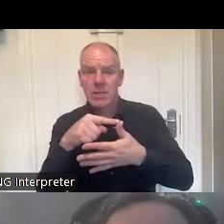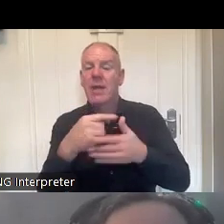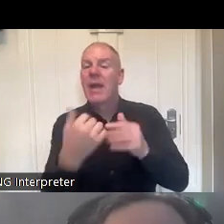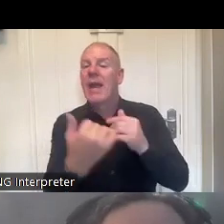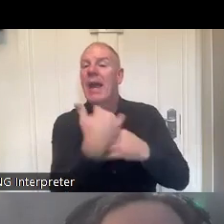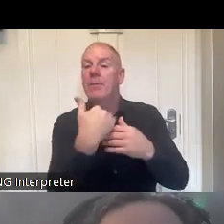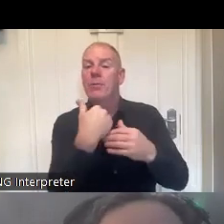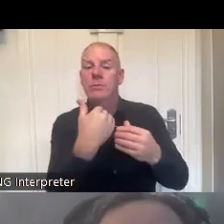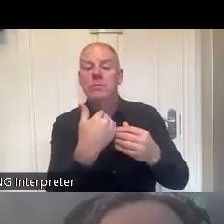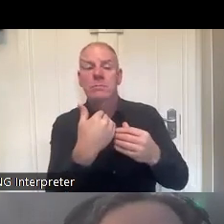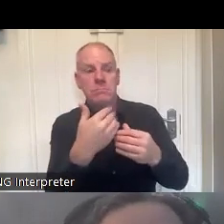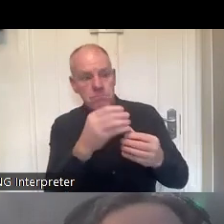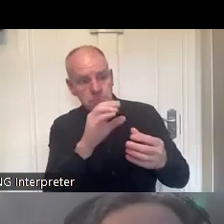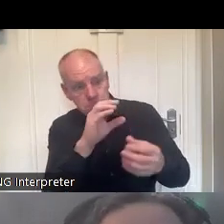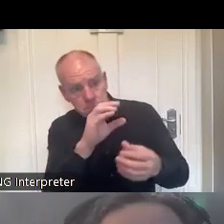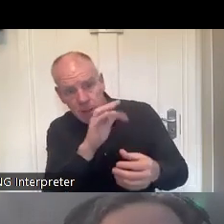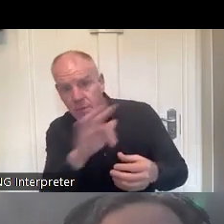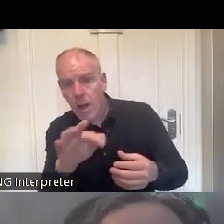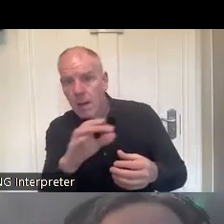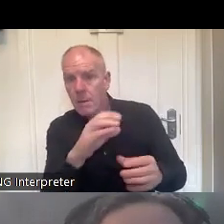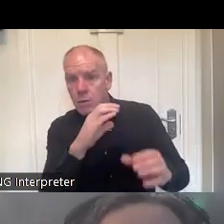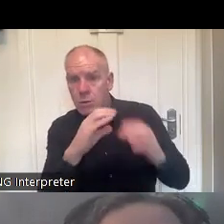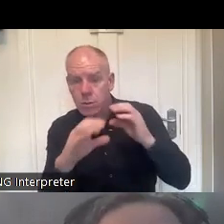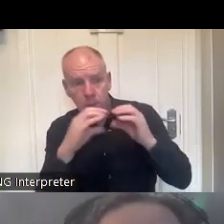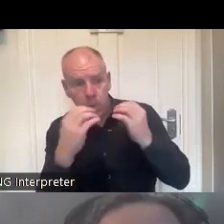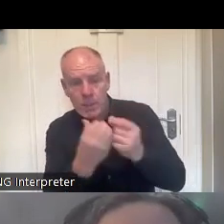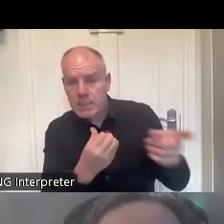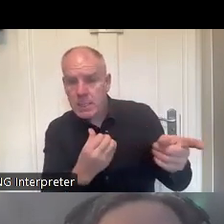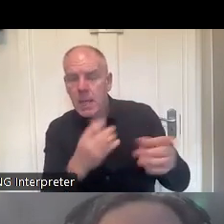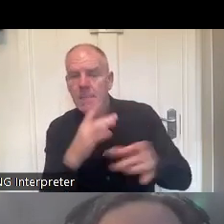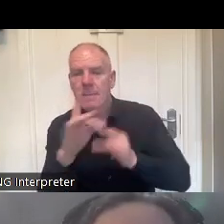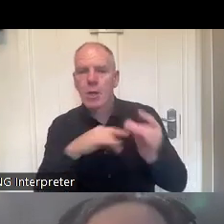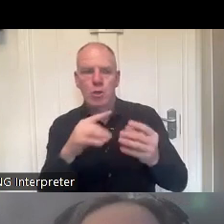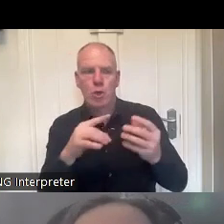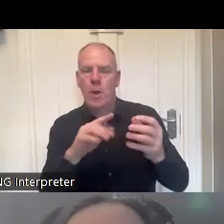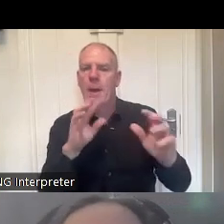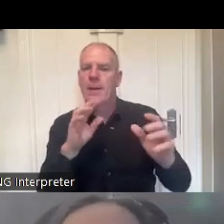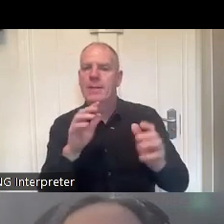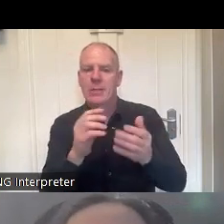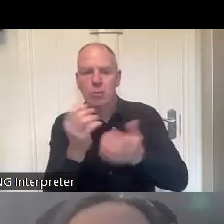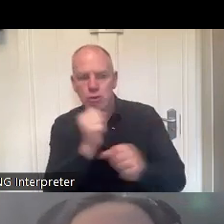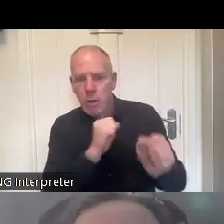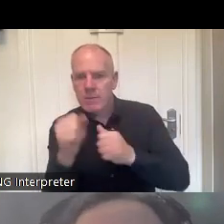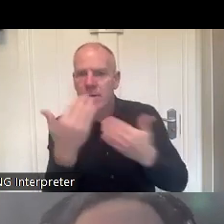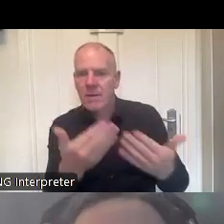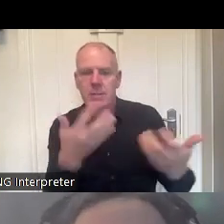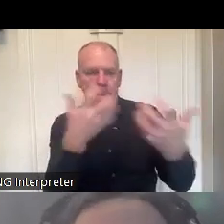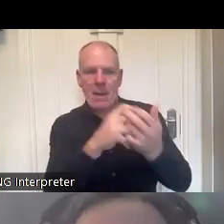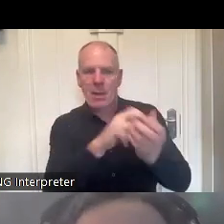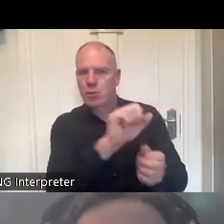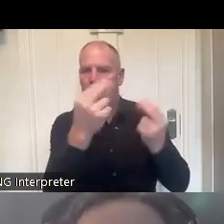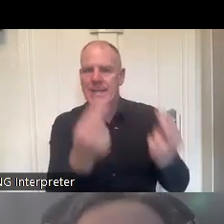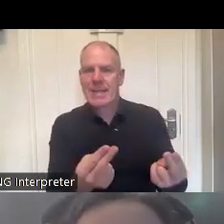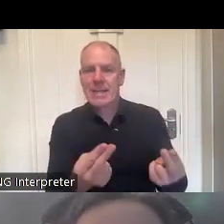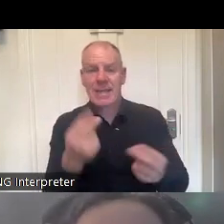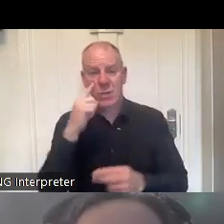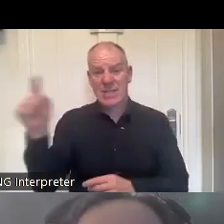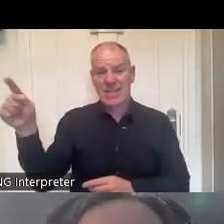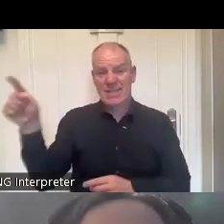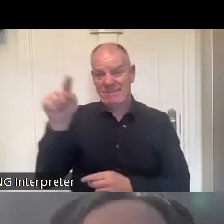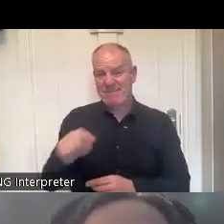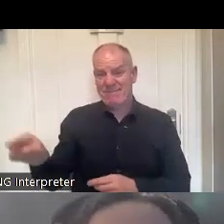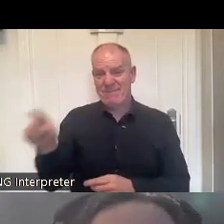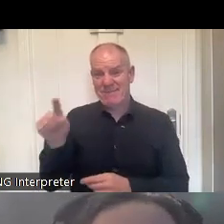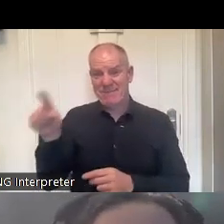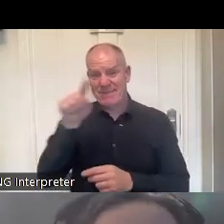community to ensure prioritisation and design of services that meet the population's needs. And in this little diagram, you can see